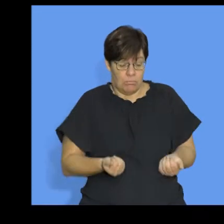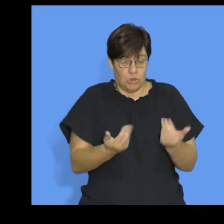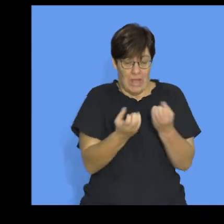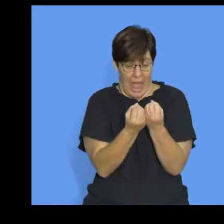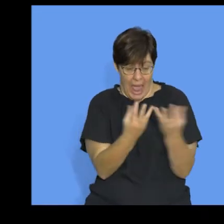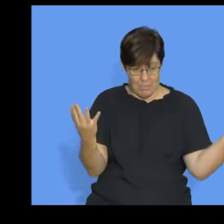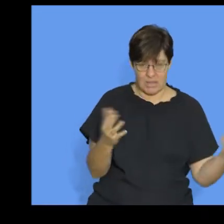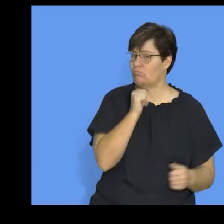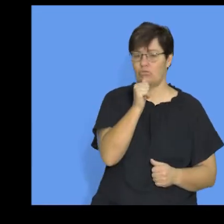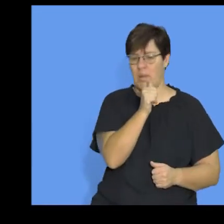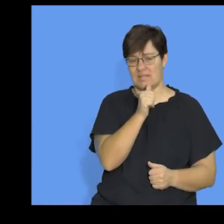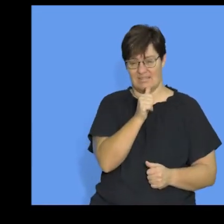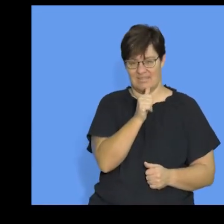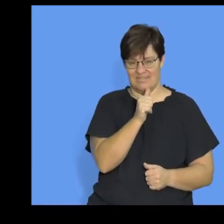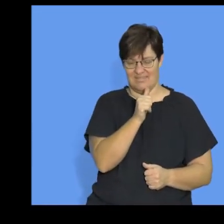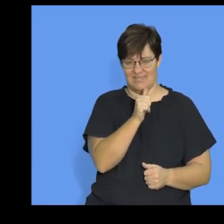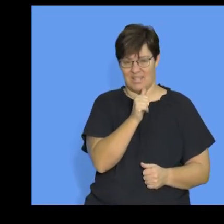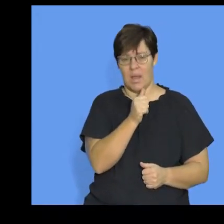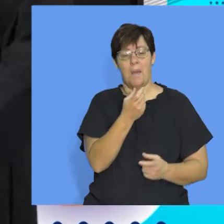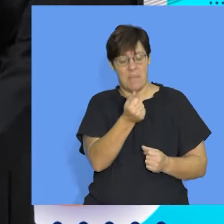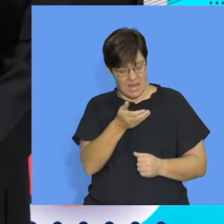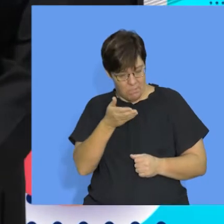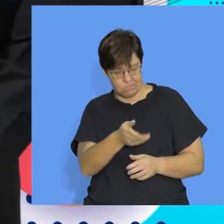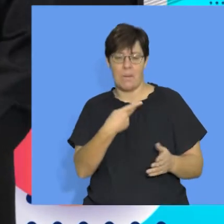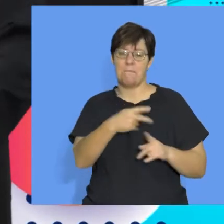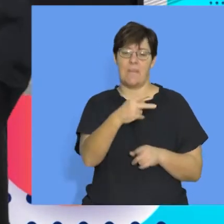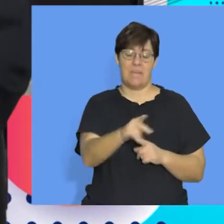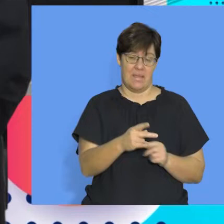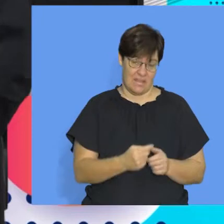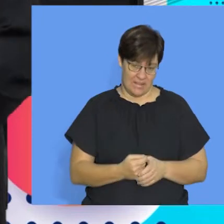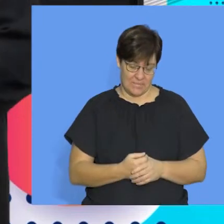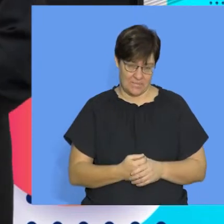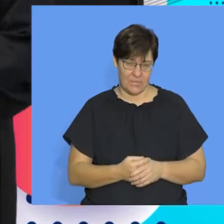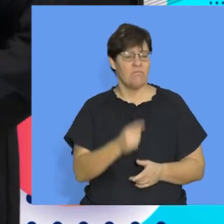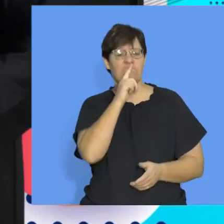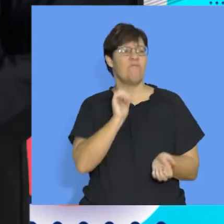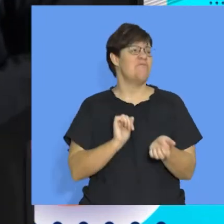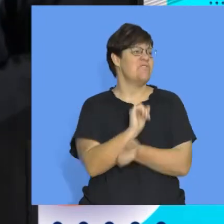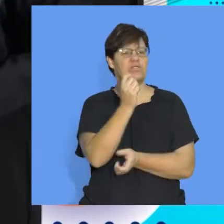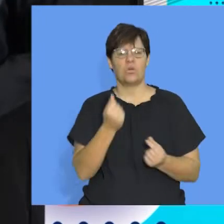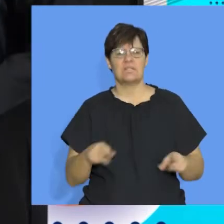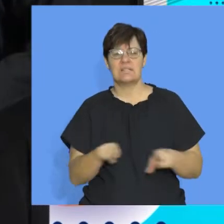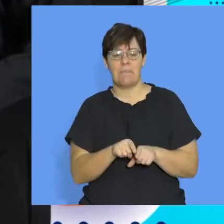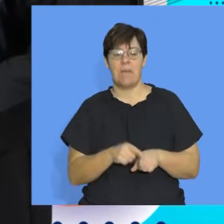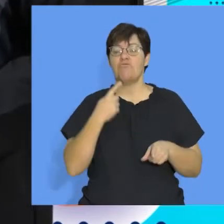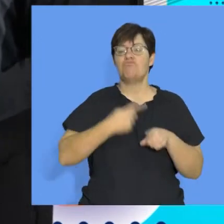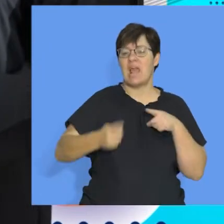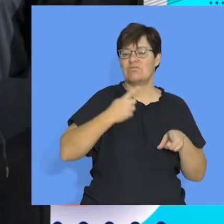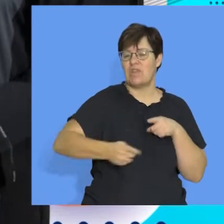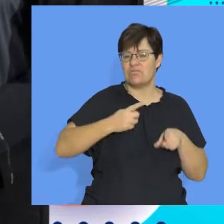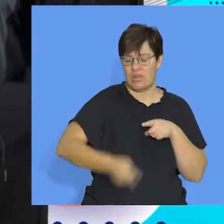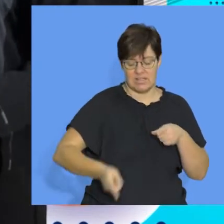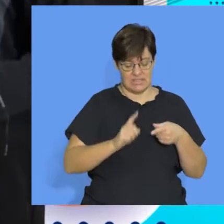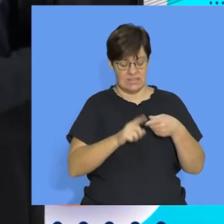okay? So, obviously, when you're looking at your fixed costs, your rent expense, your water